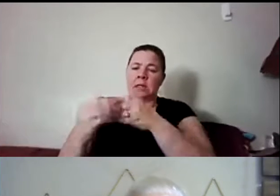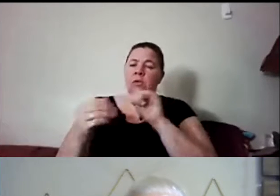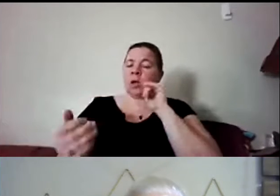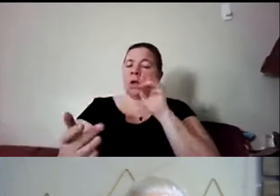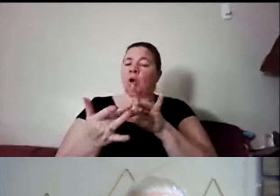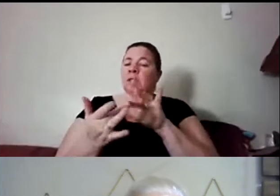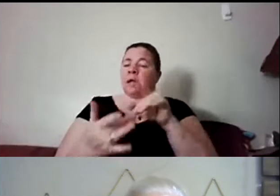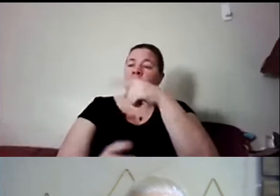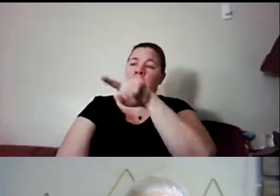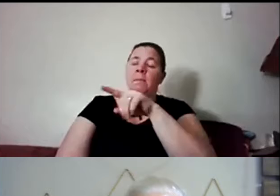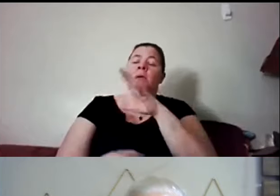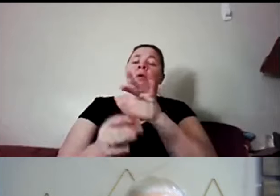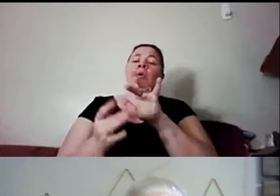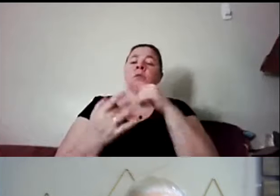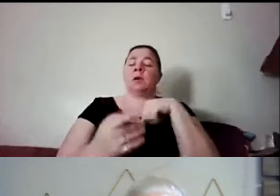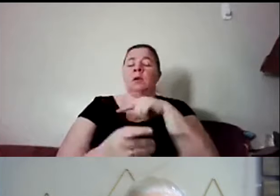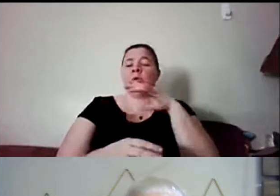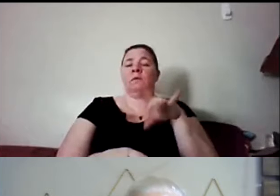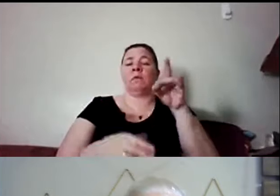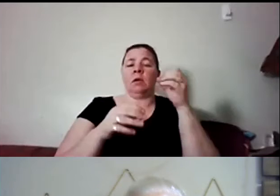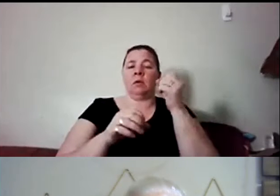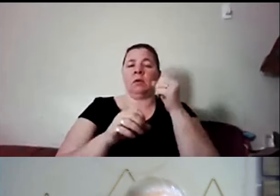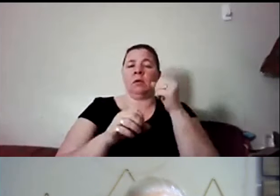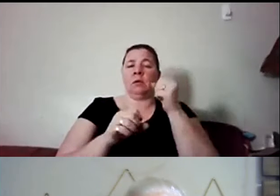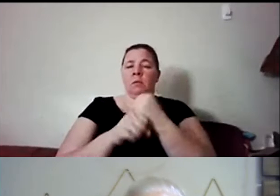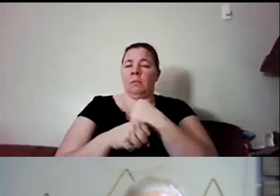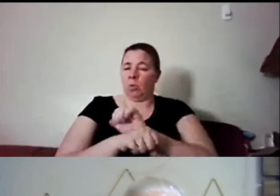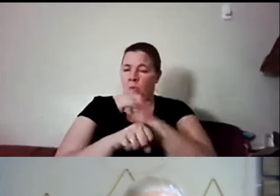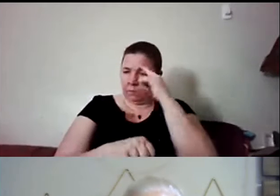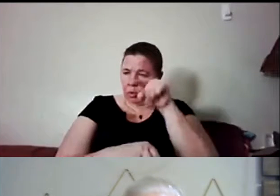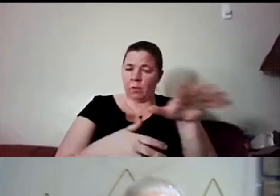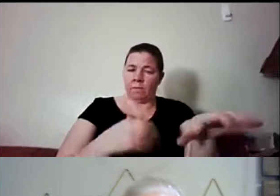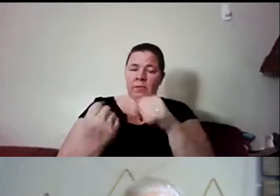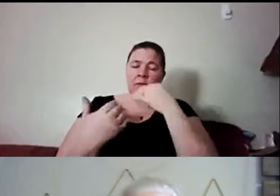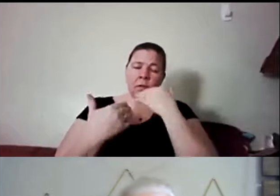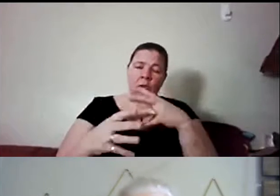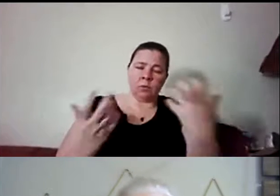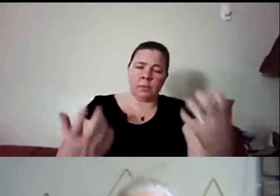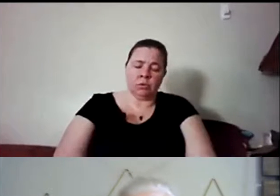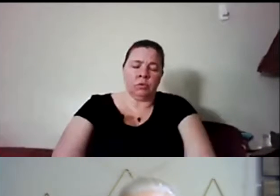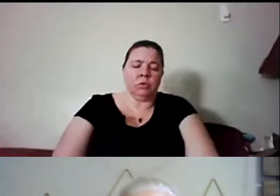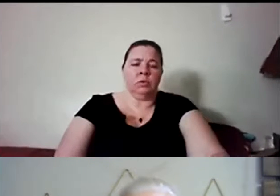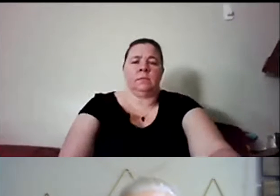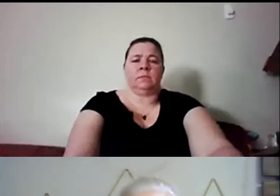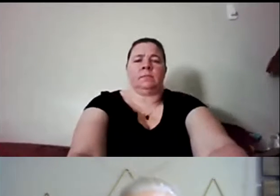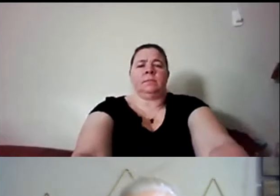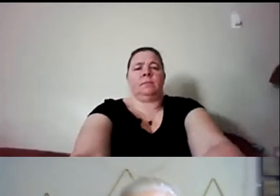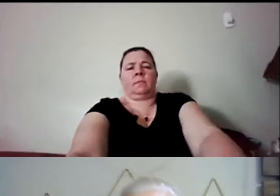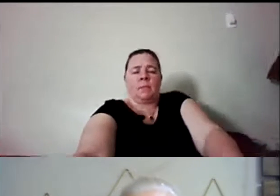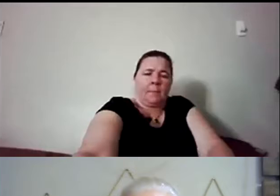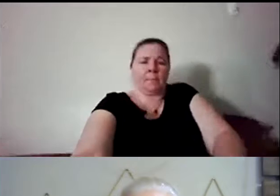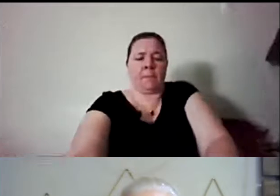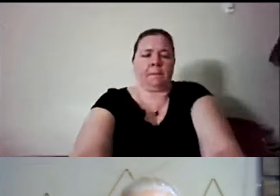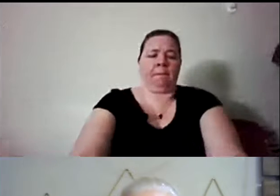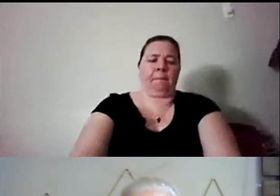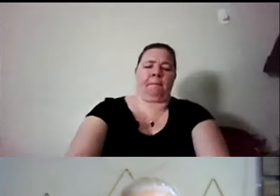contact us, and then we can find a way to make it work for you faster. Okay? Thank you so much. So, guys, Dada asked the